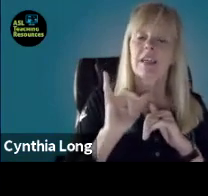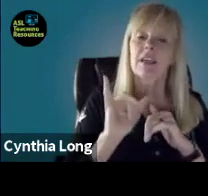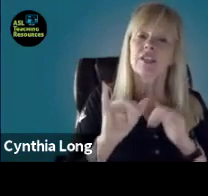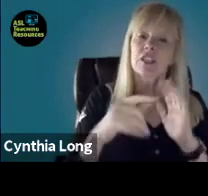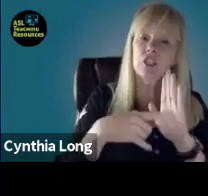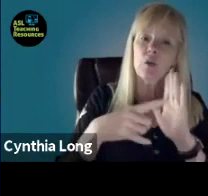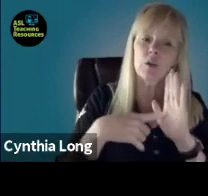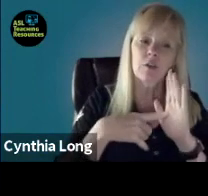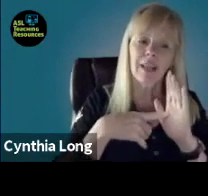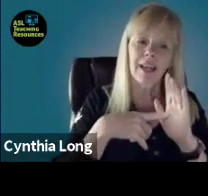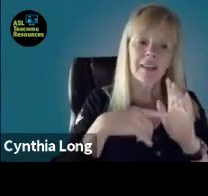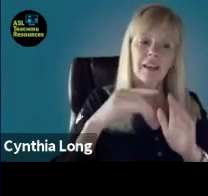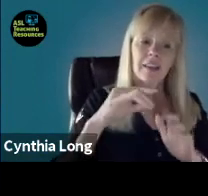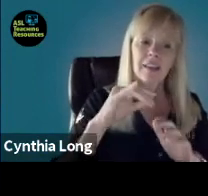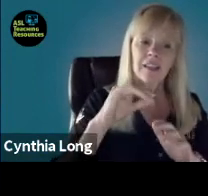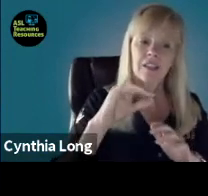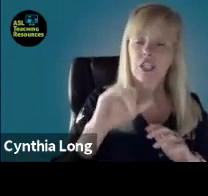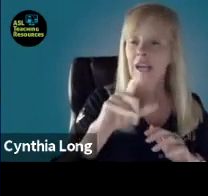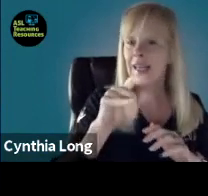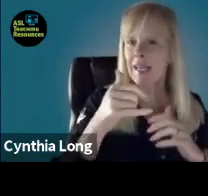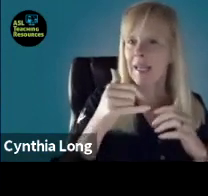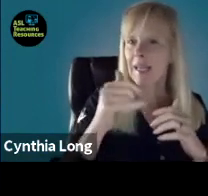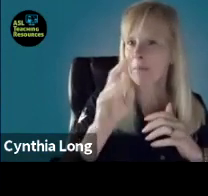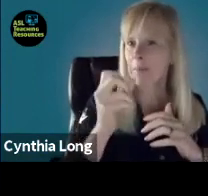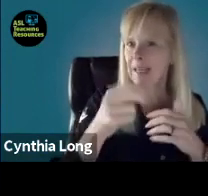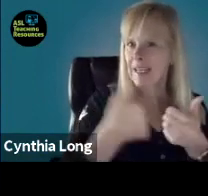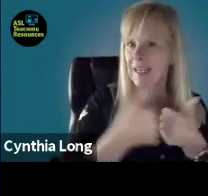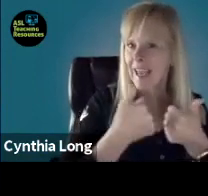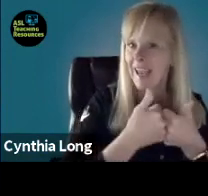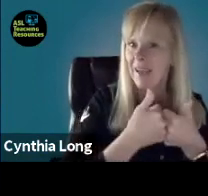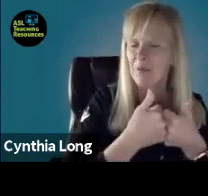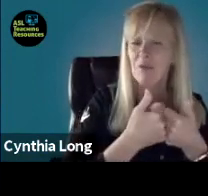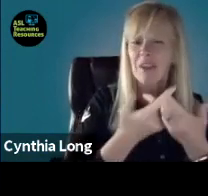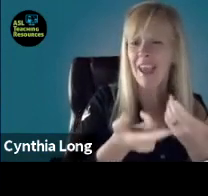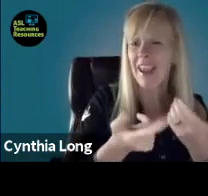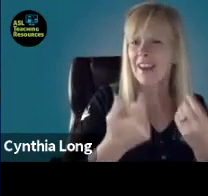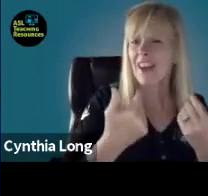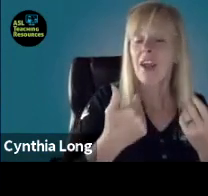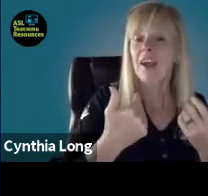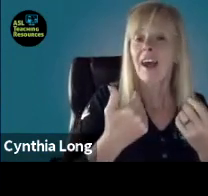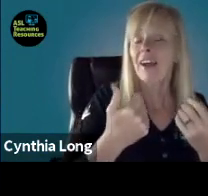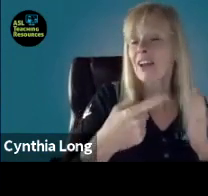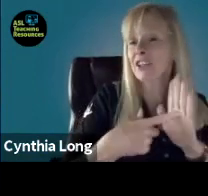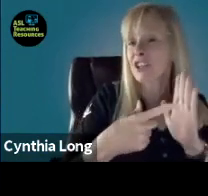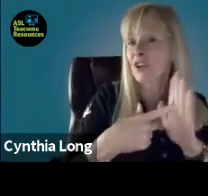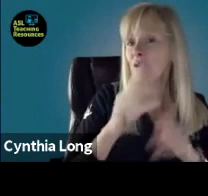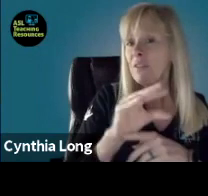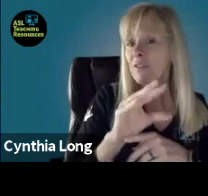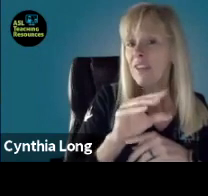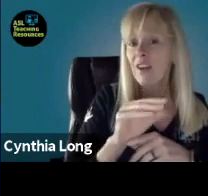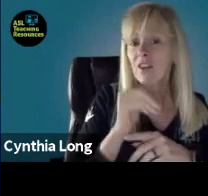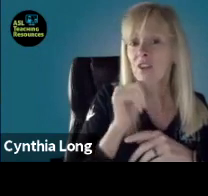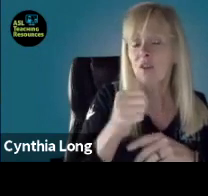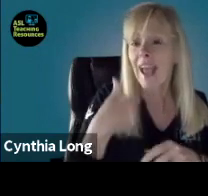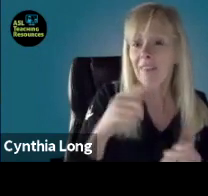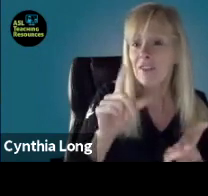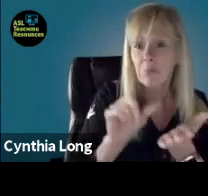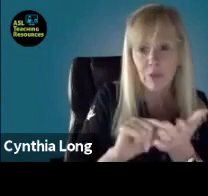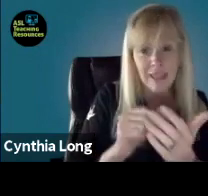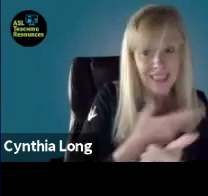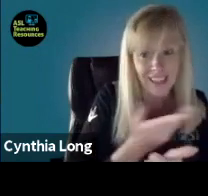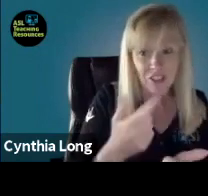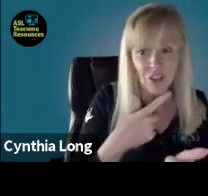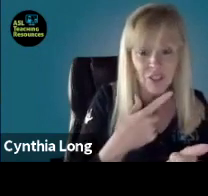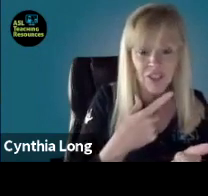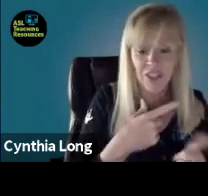this, just showing you like the jelly bean game, you can, I show you in the video, you don't have to